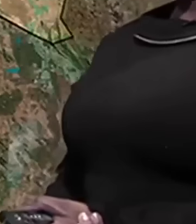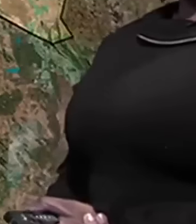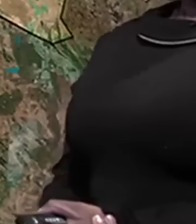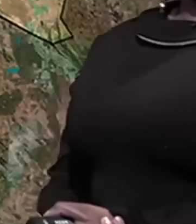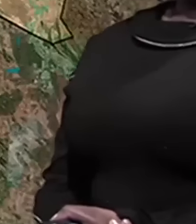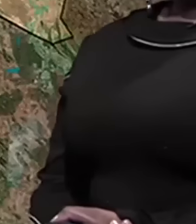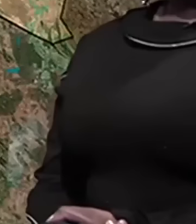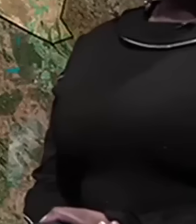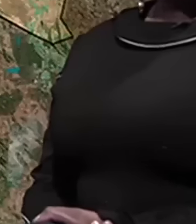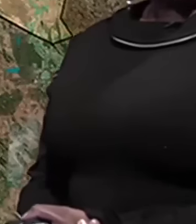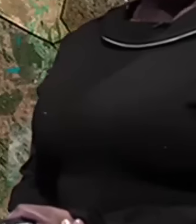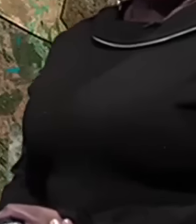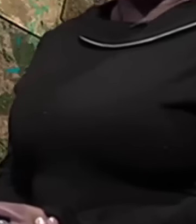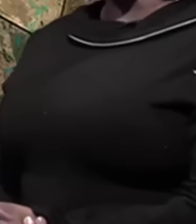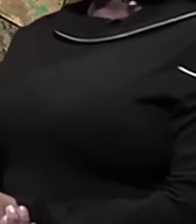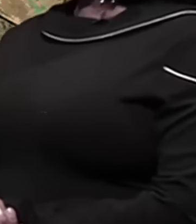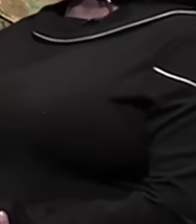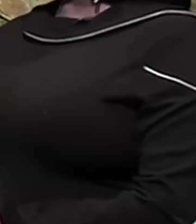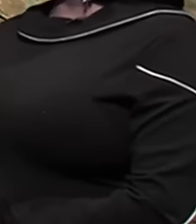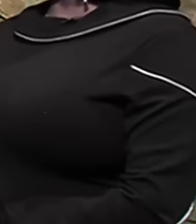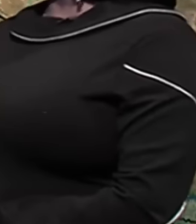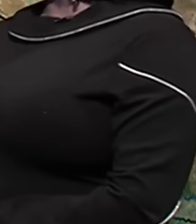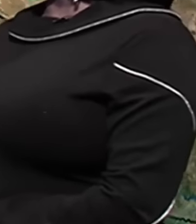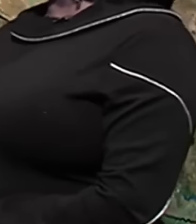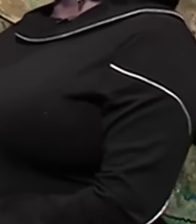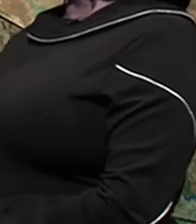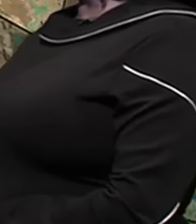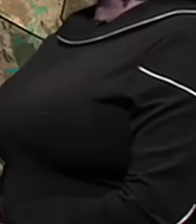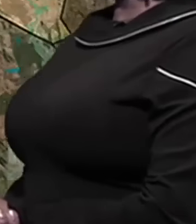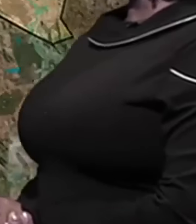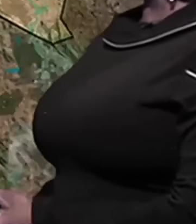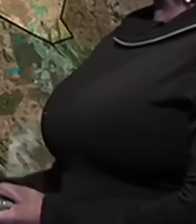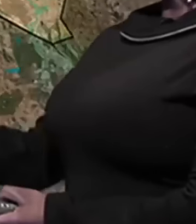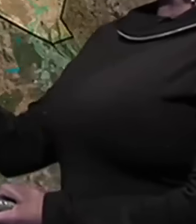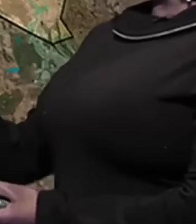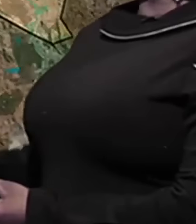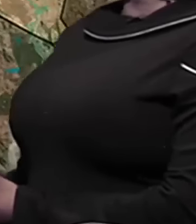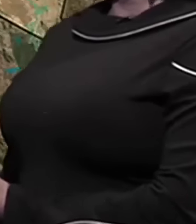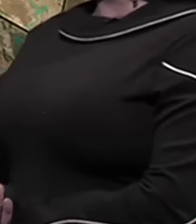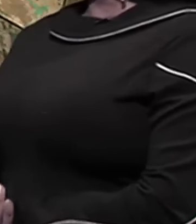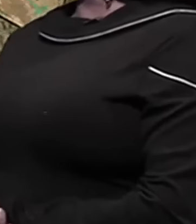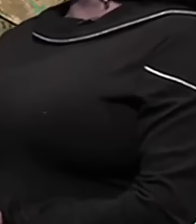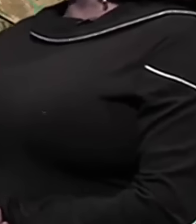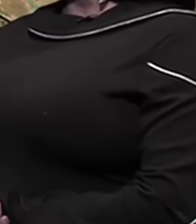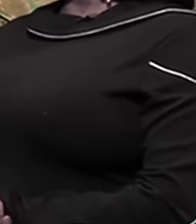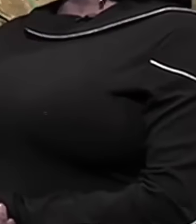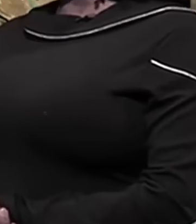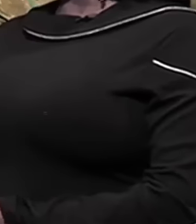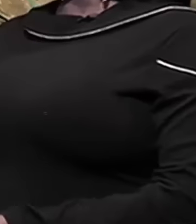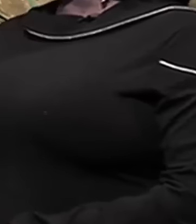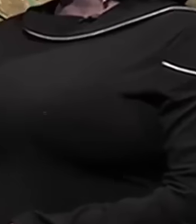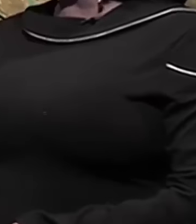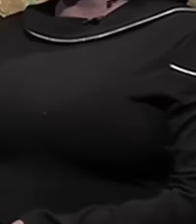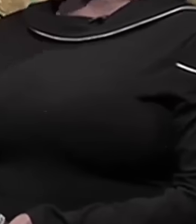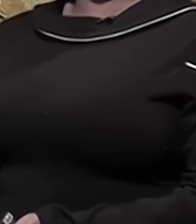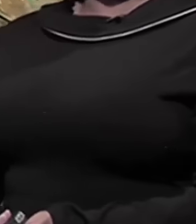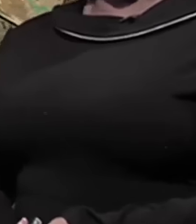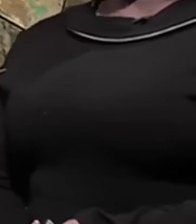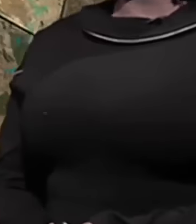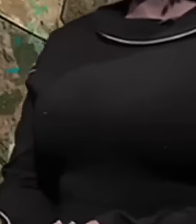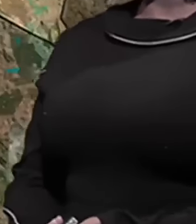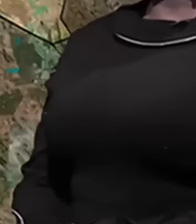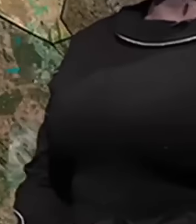re lebella gona Mashishini le gona go bonagala le gona go tla be go ntse go fisha Sekhukhune le gona go tla fisha ka tša 20 Seswai Secunda le gona go tla be